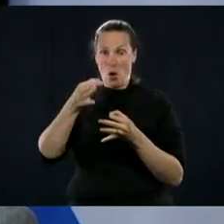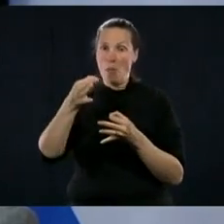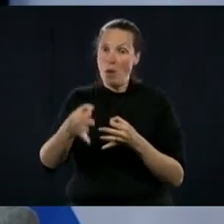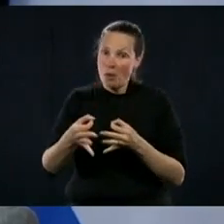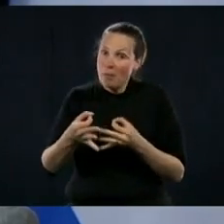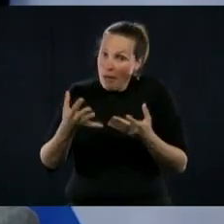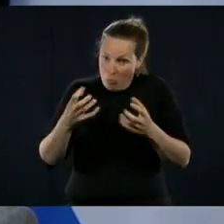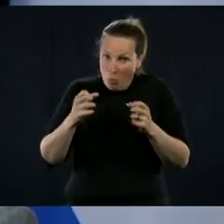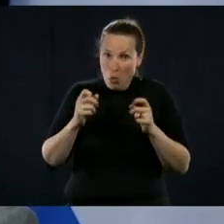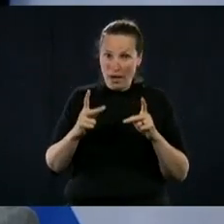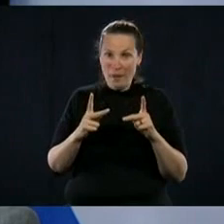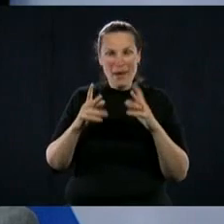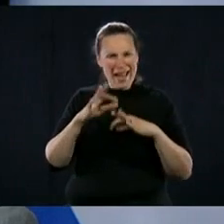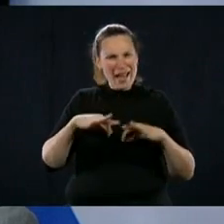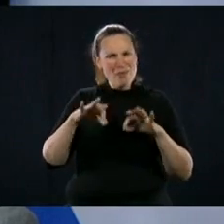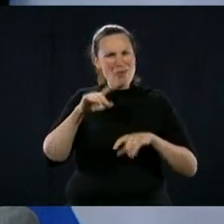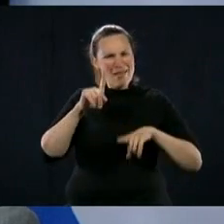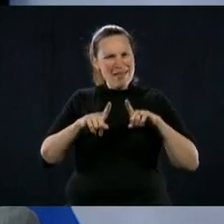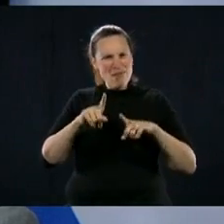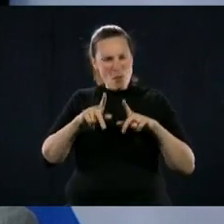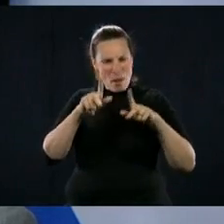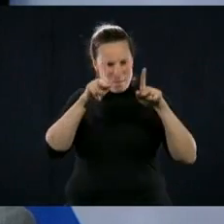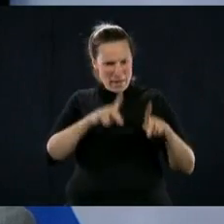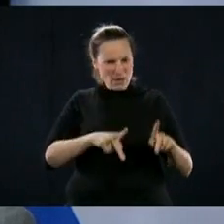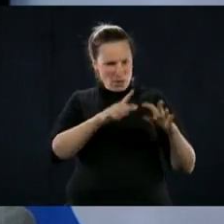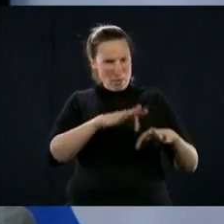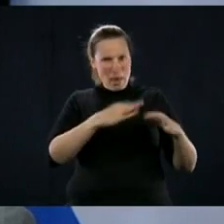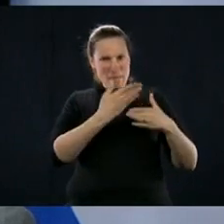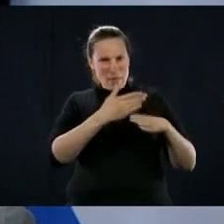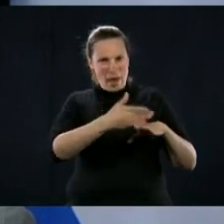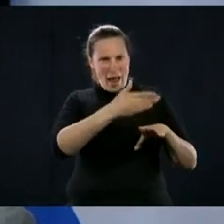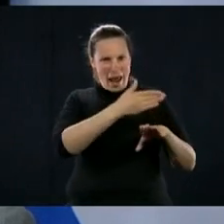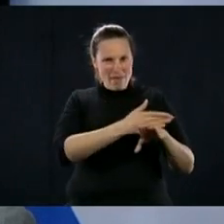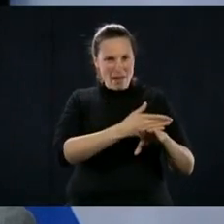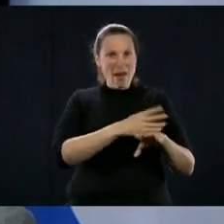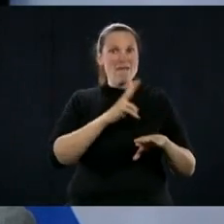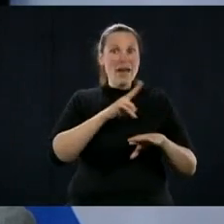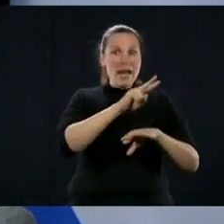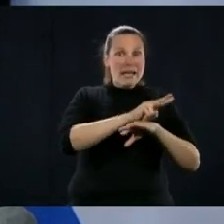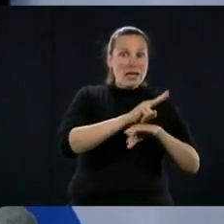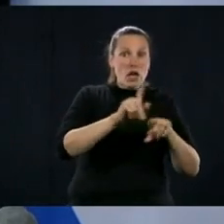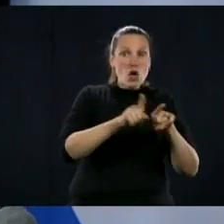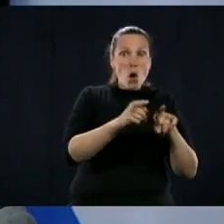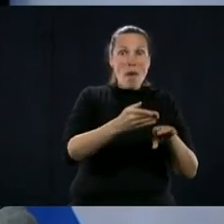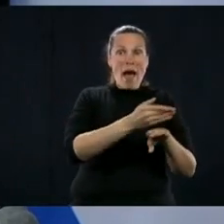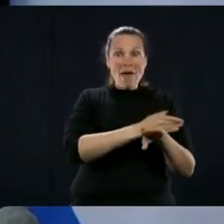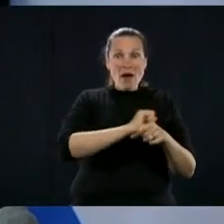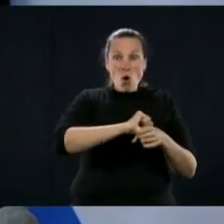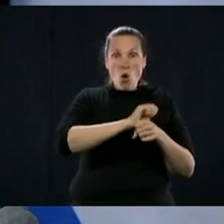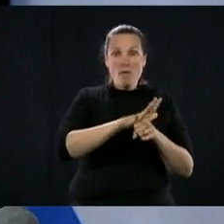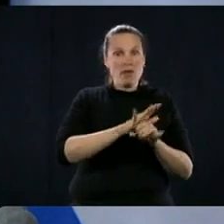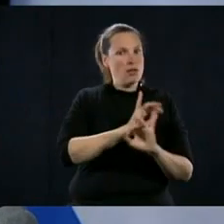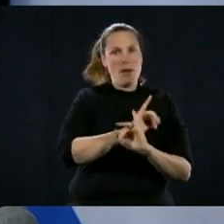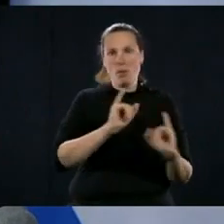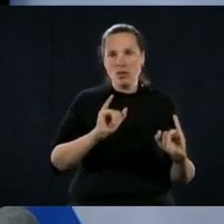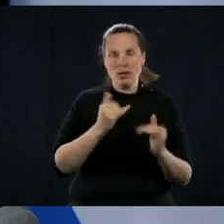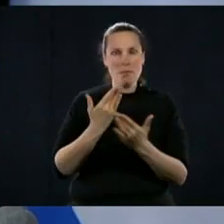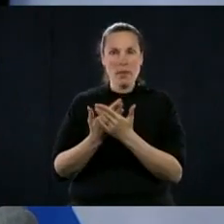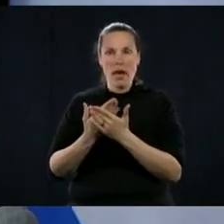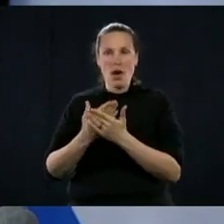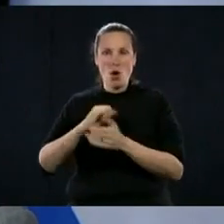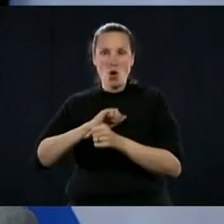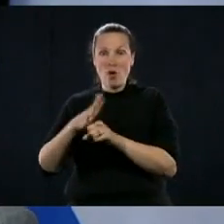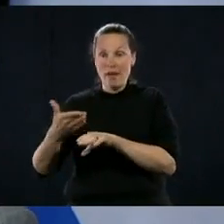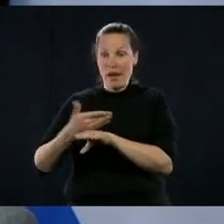The areas that have to get area, because I would like for you to understand that we're not going to have the same daycares as before, we're not going to have the same schools